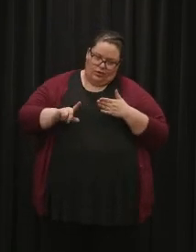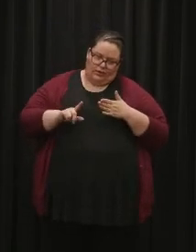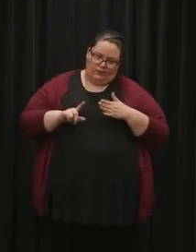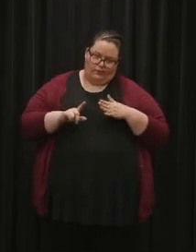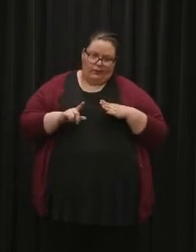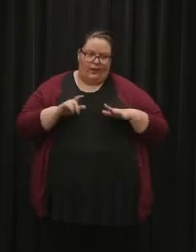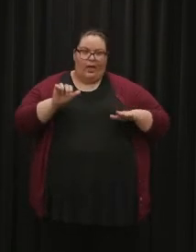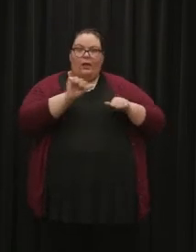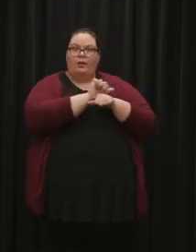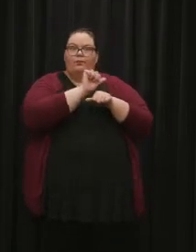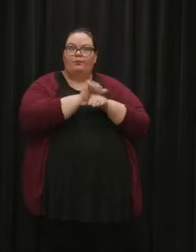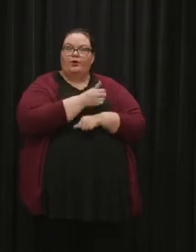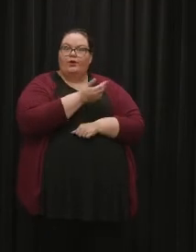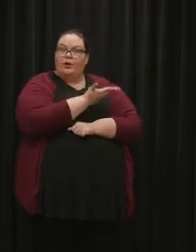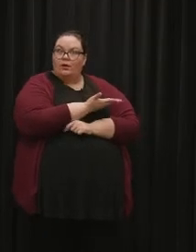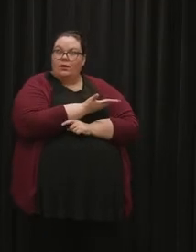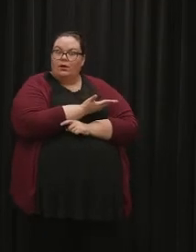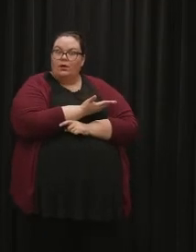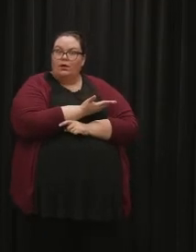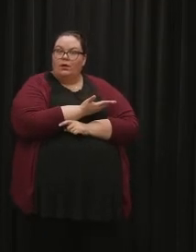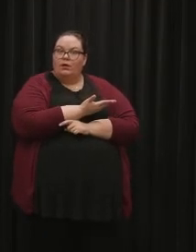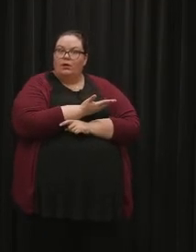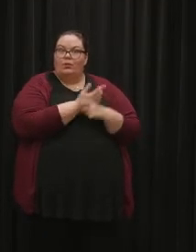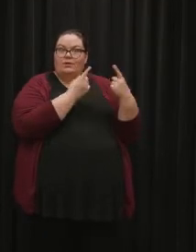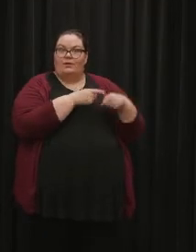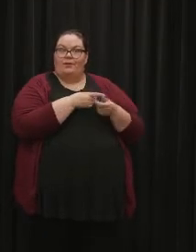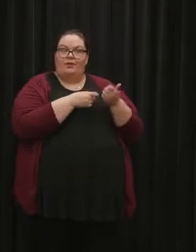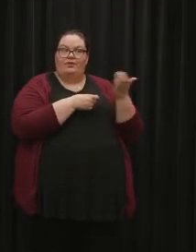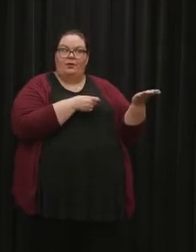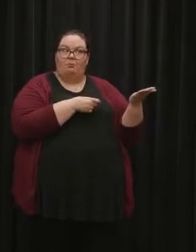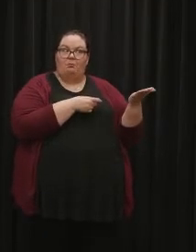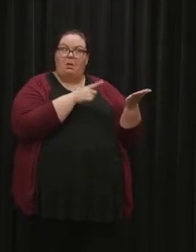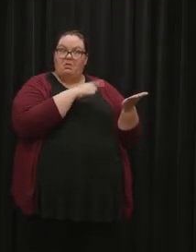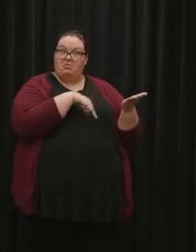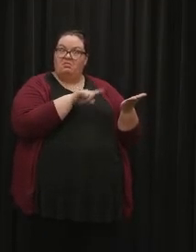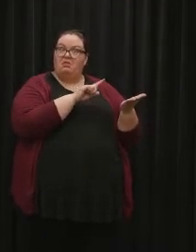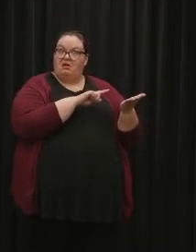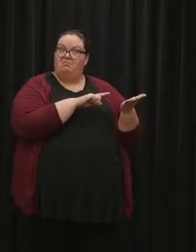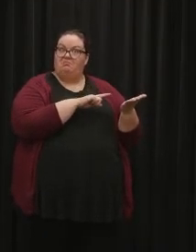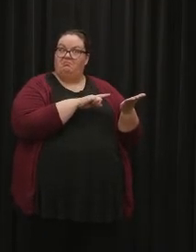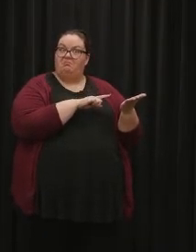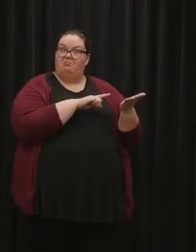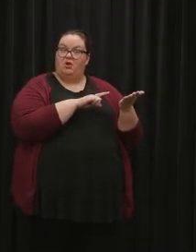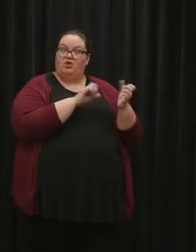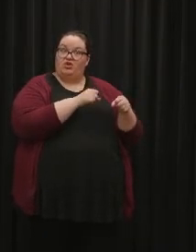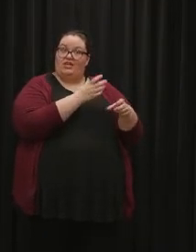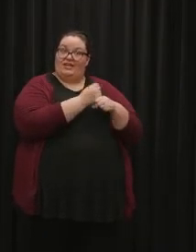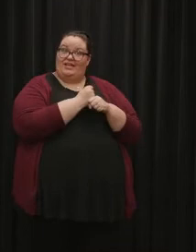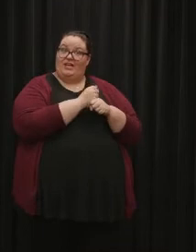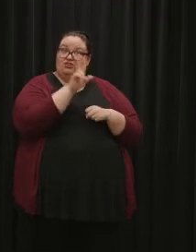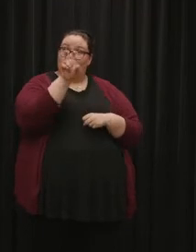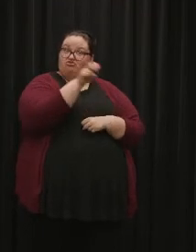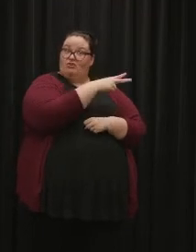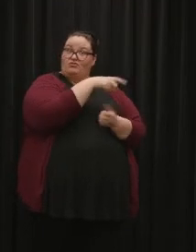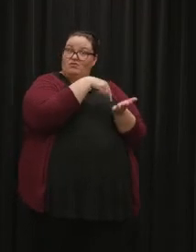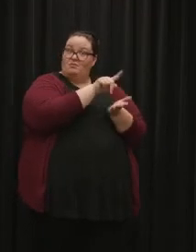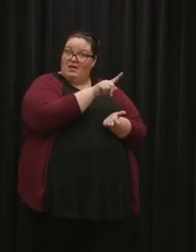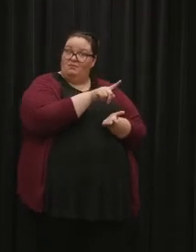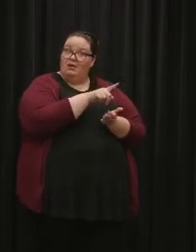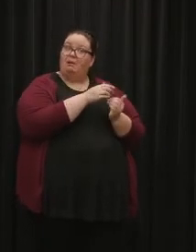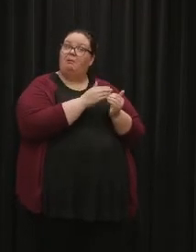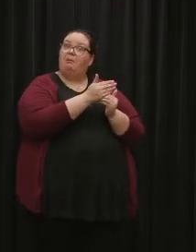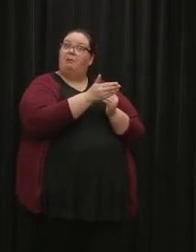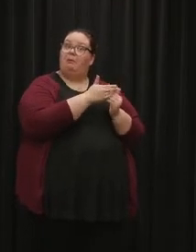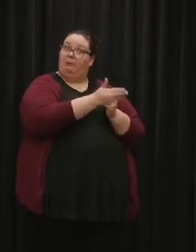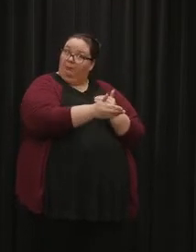like Alberta and the situation with the economy in Alberta, they too could be a recipient of transfer payments coming forward